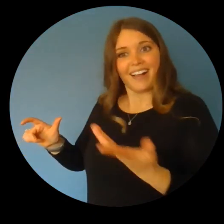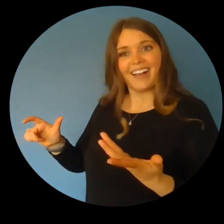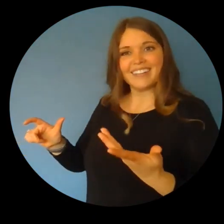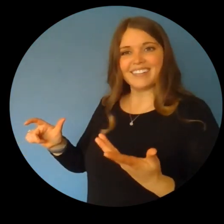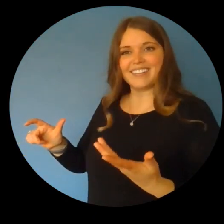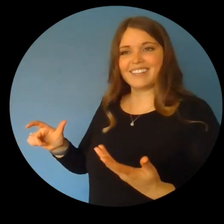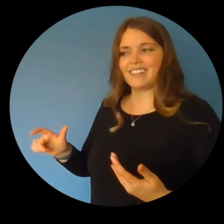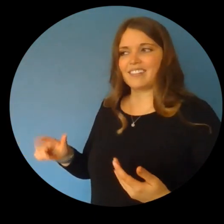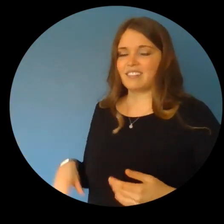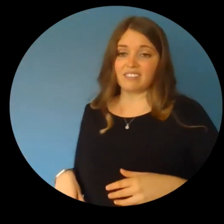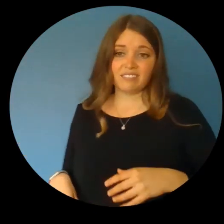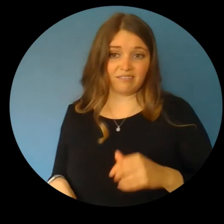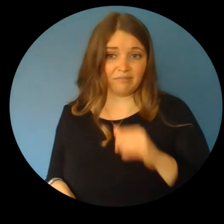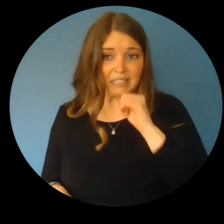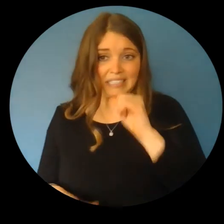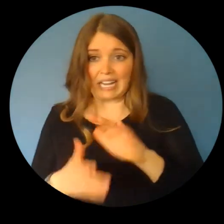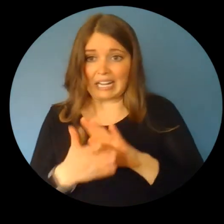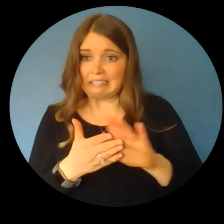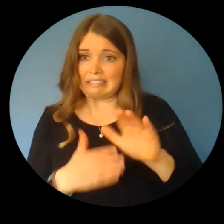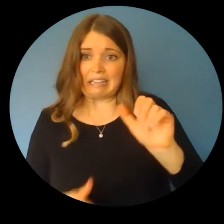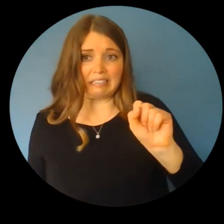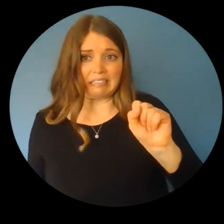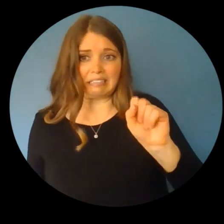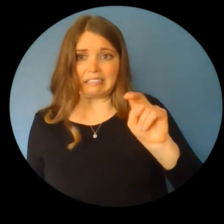Wasn't very nice a snail, was it?